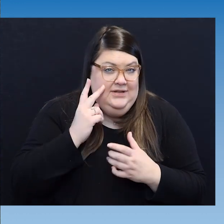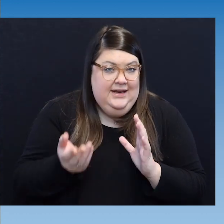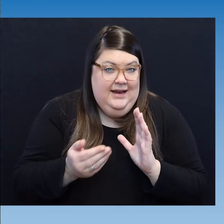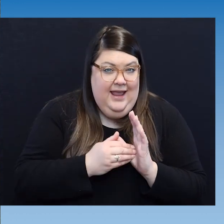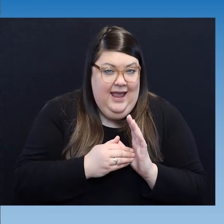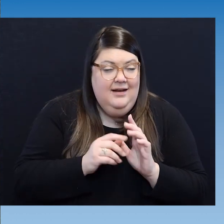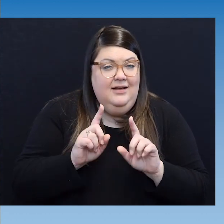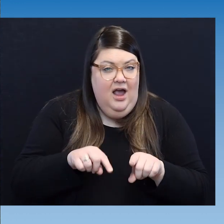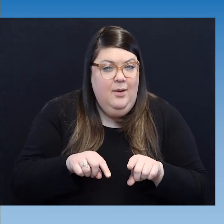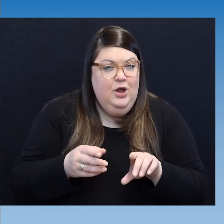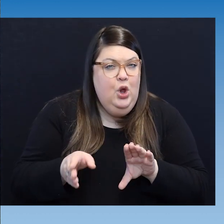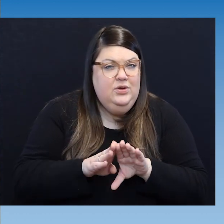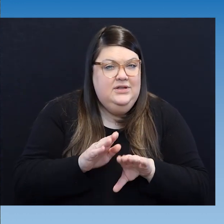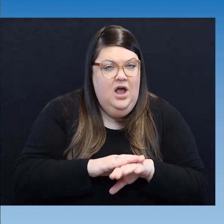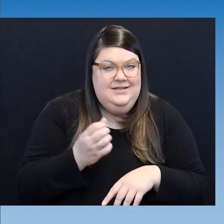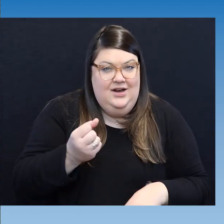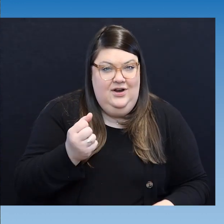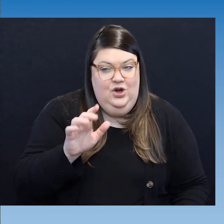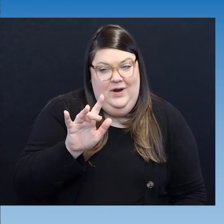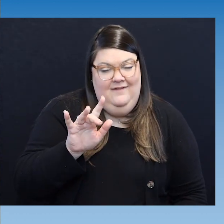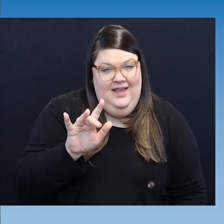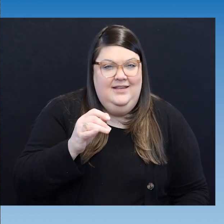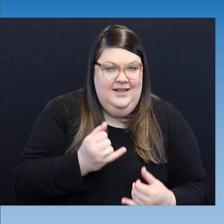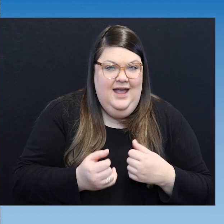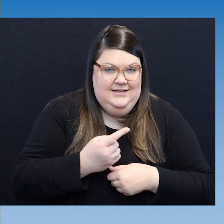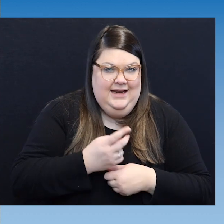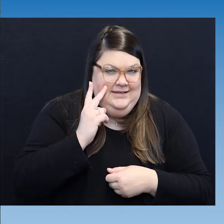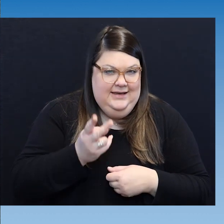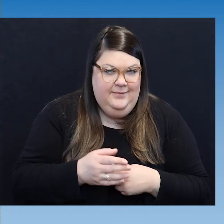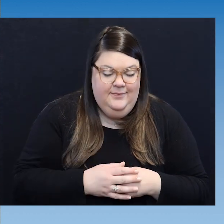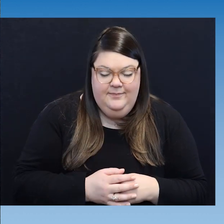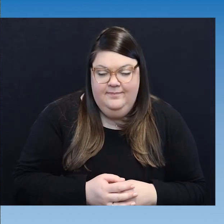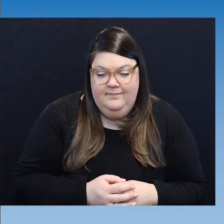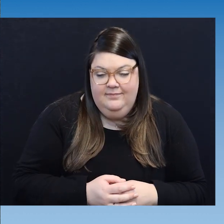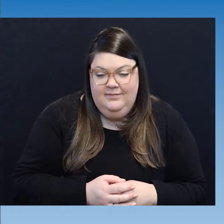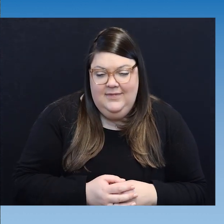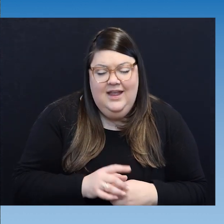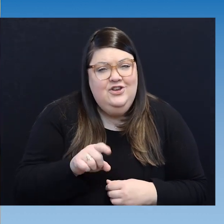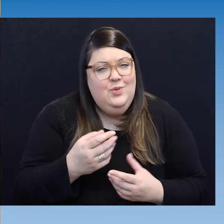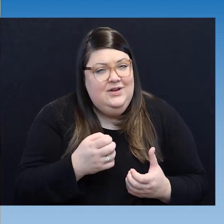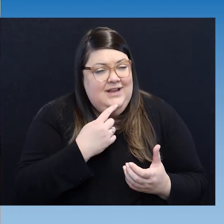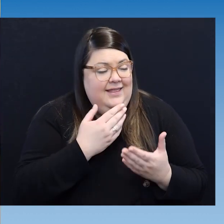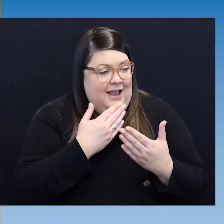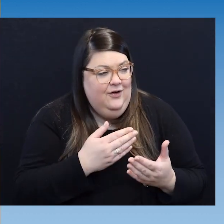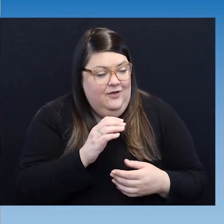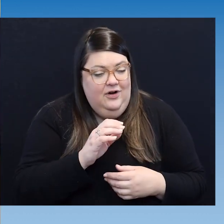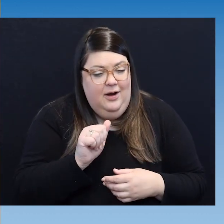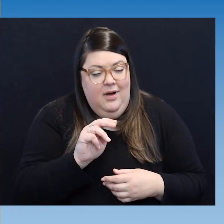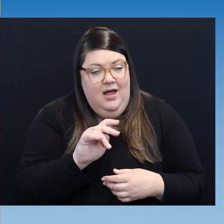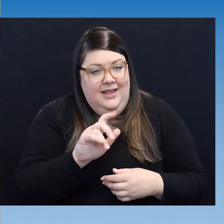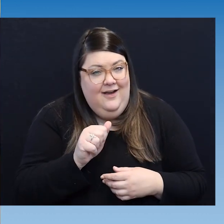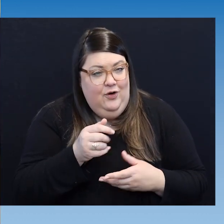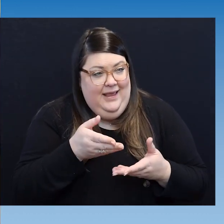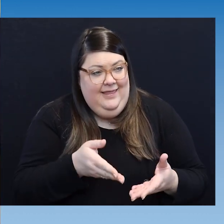It closes on the 25th, Saturday the 25th is the last day to see it. I'd like to just thank Amalia for being there, because she brought